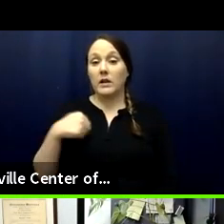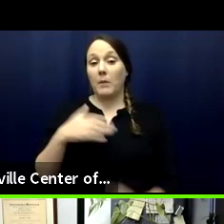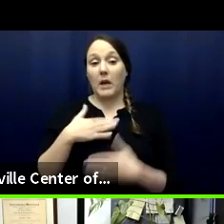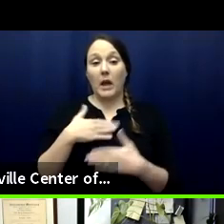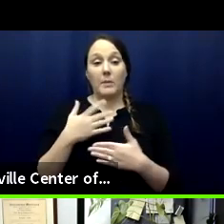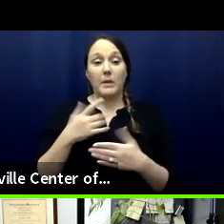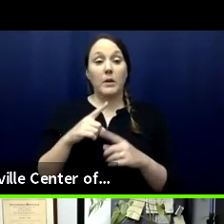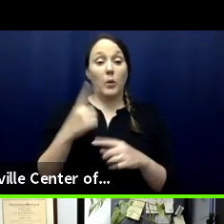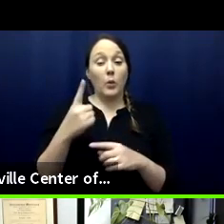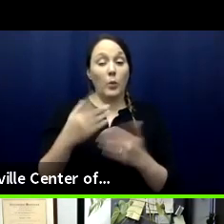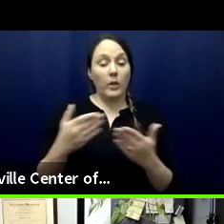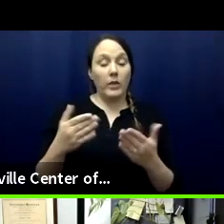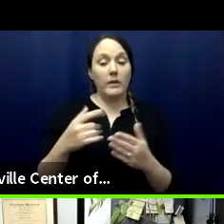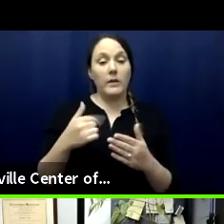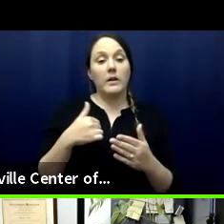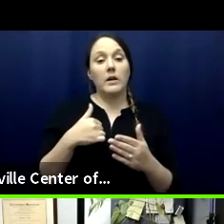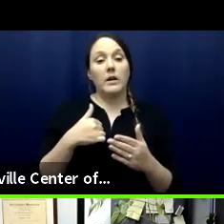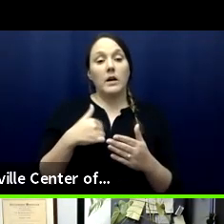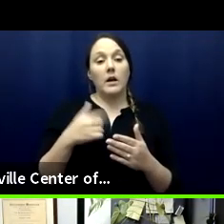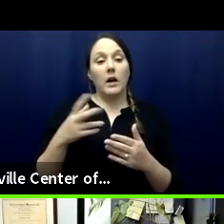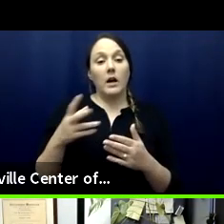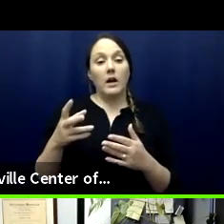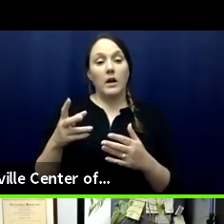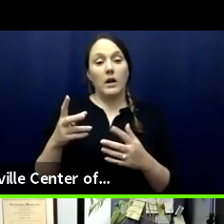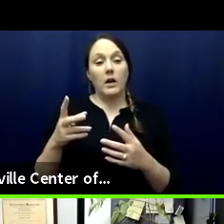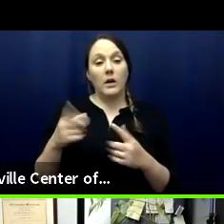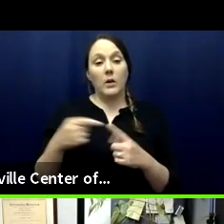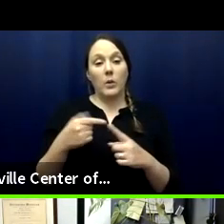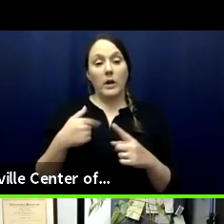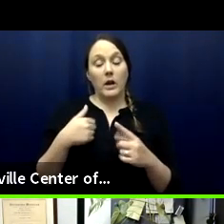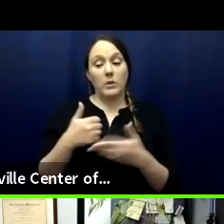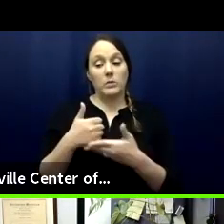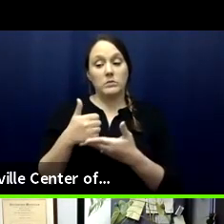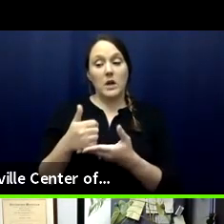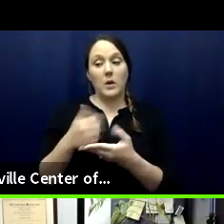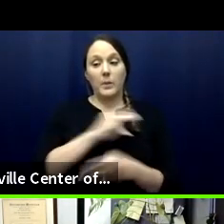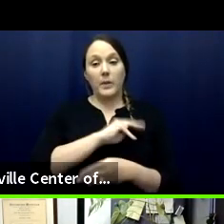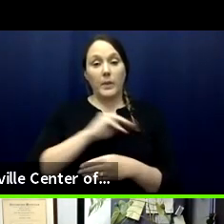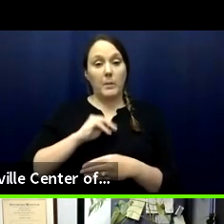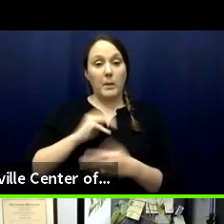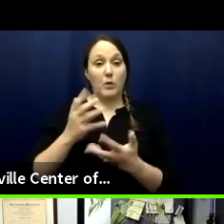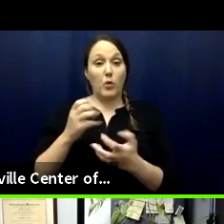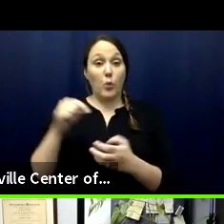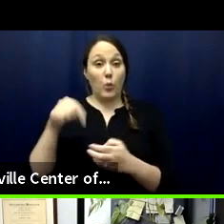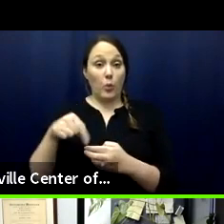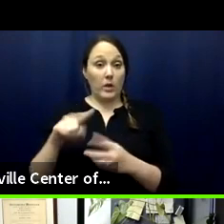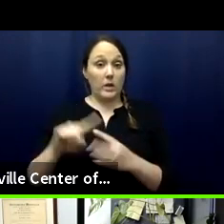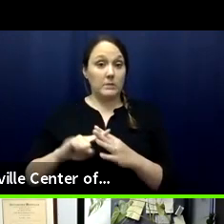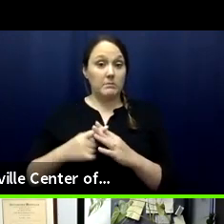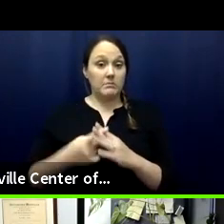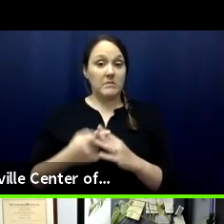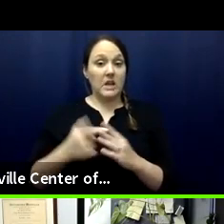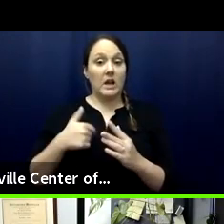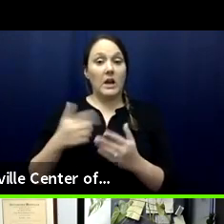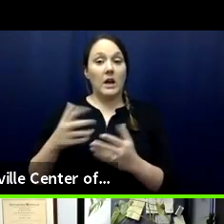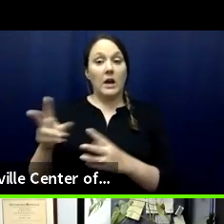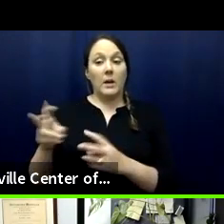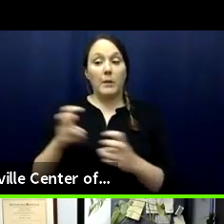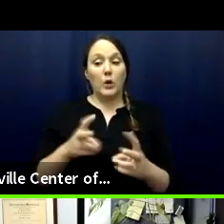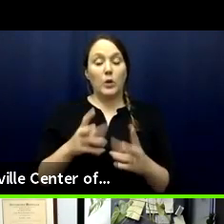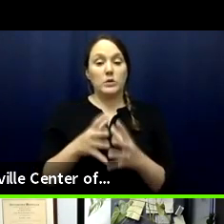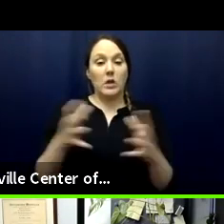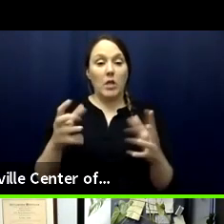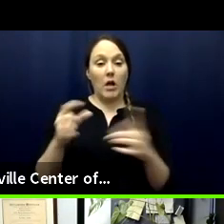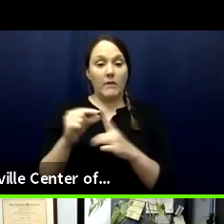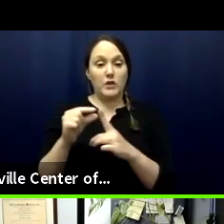is one is I pulled when I was assisting the member who wanted this to begin with, I pulled a lot of this